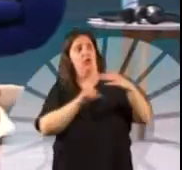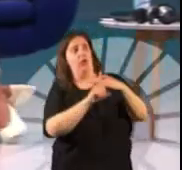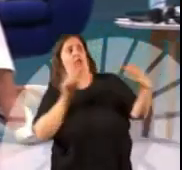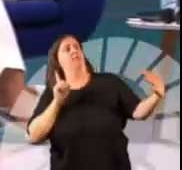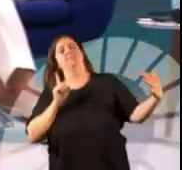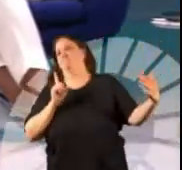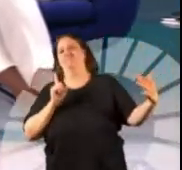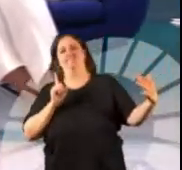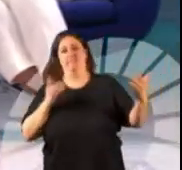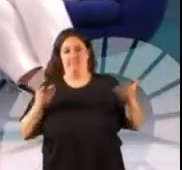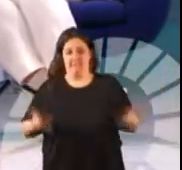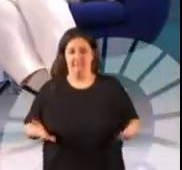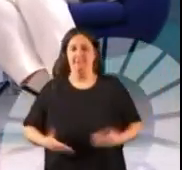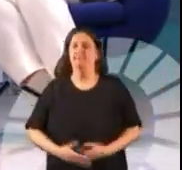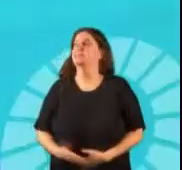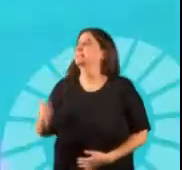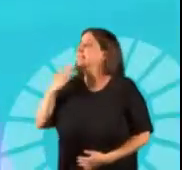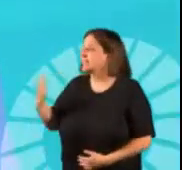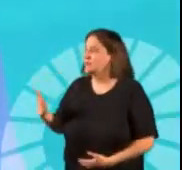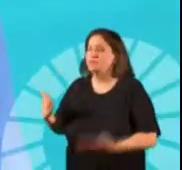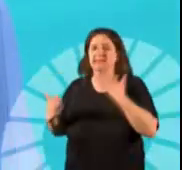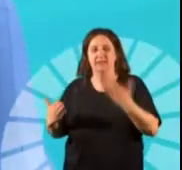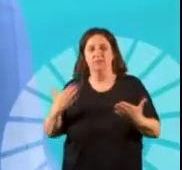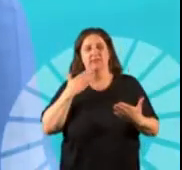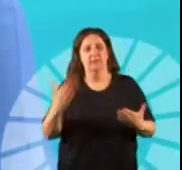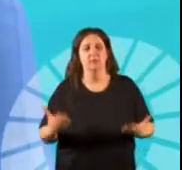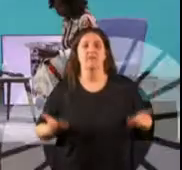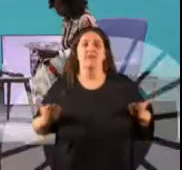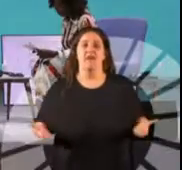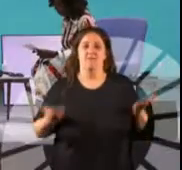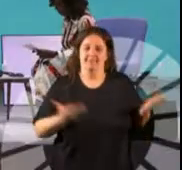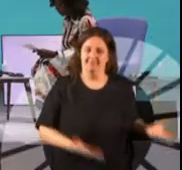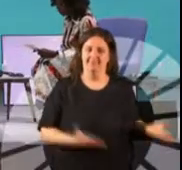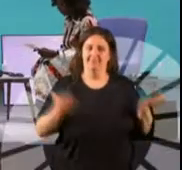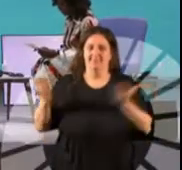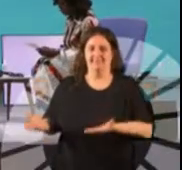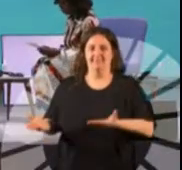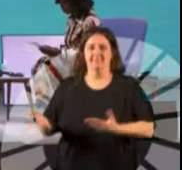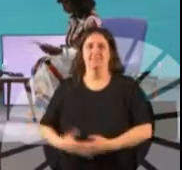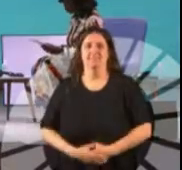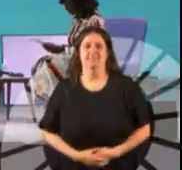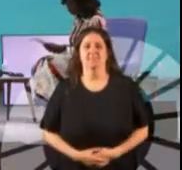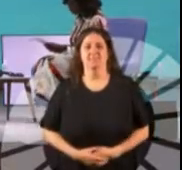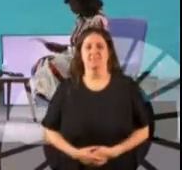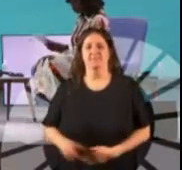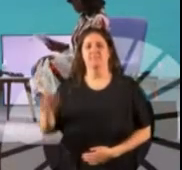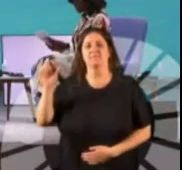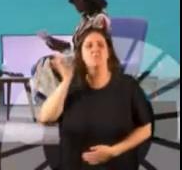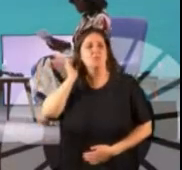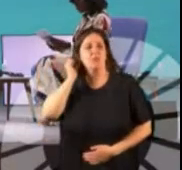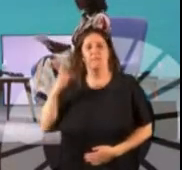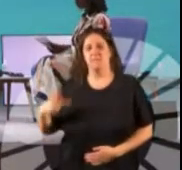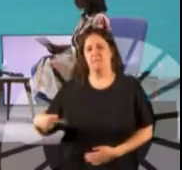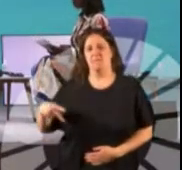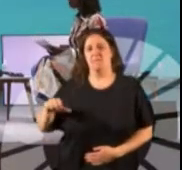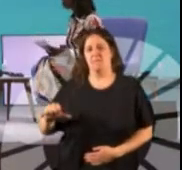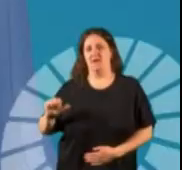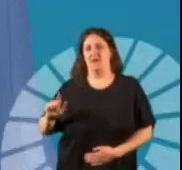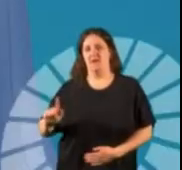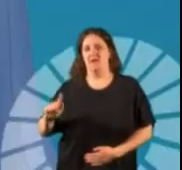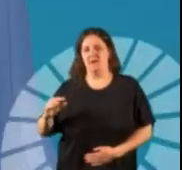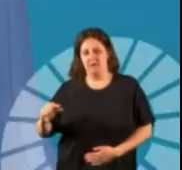very much, Madam Sana. And now I should like to hand over Marie Pangestu, who is Managing Director of Development Policy